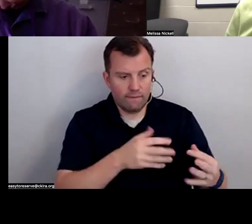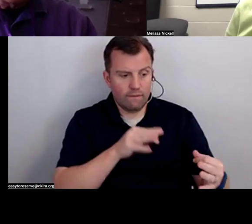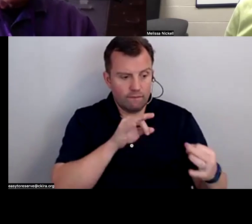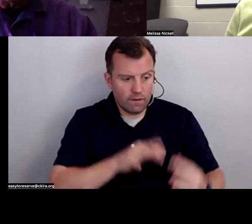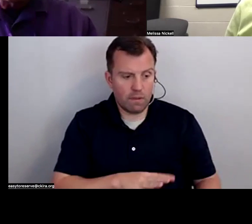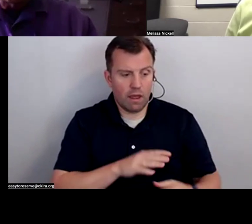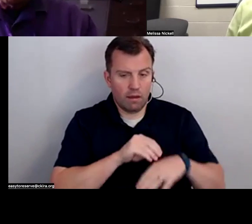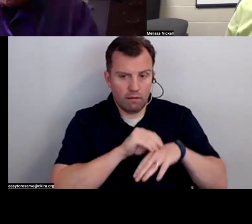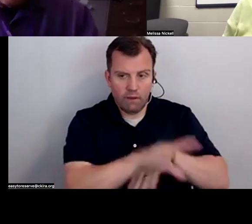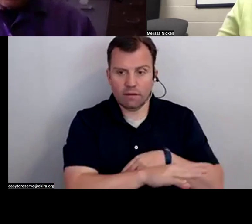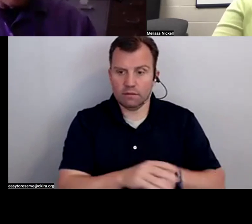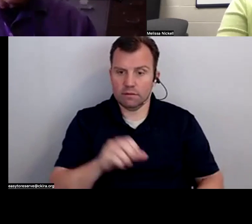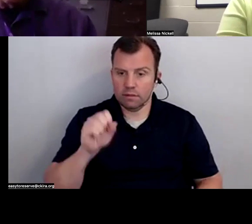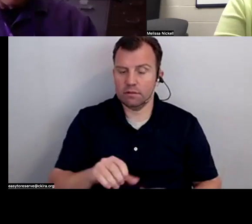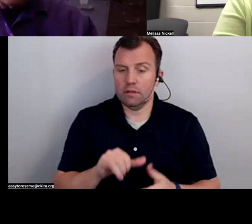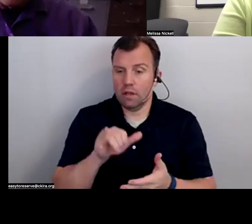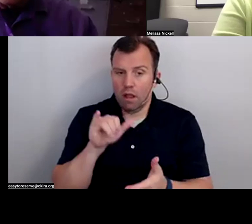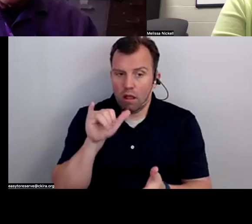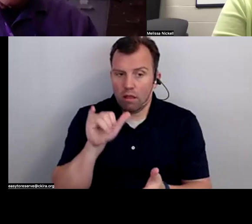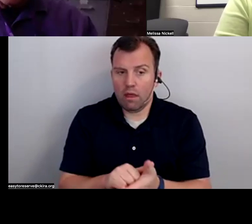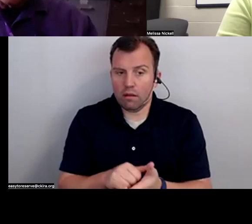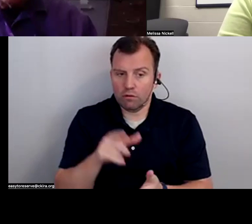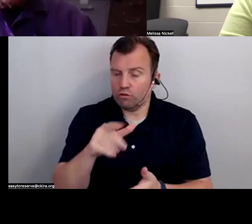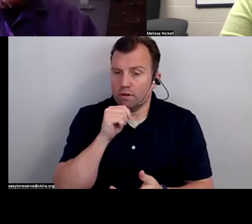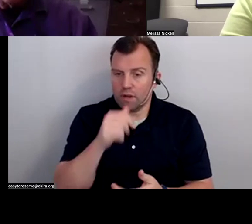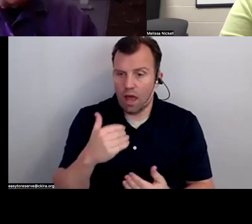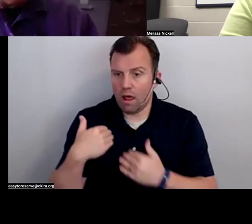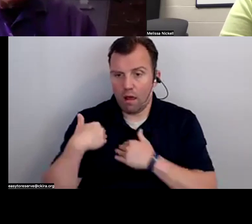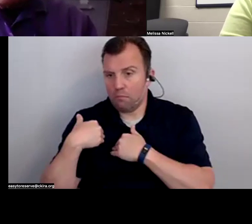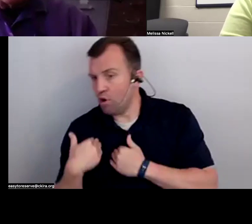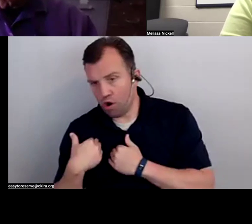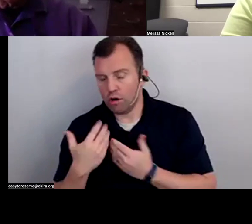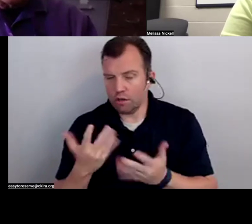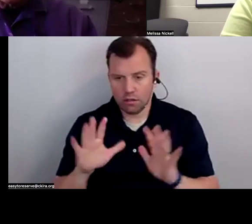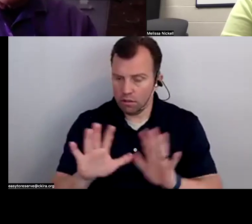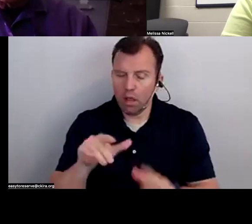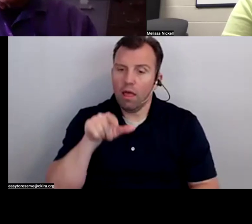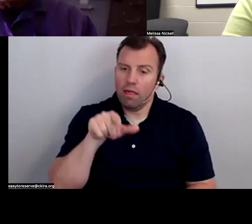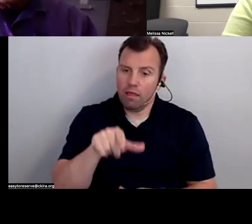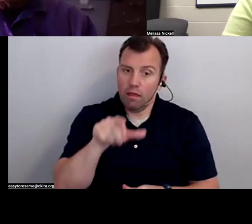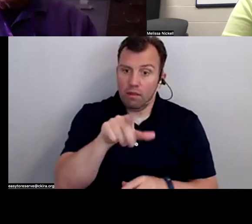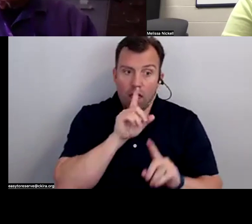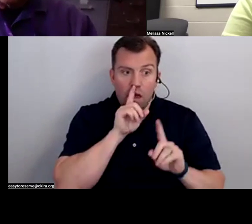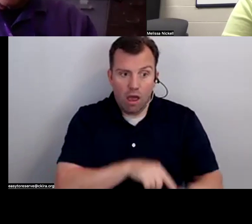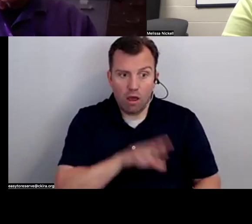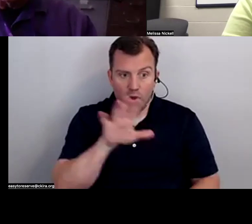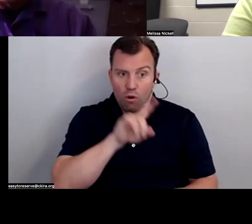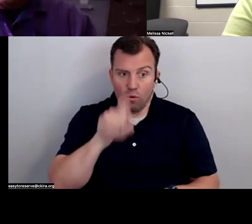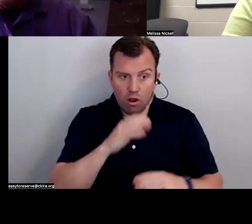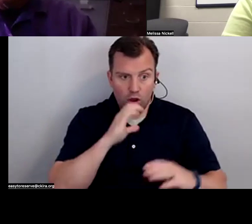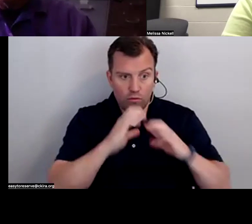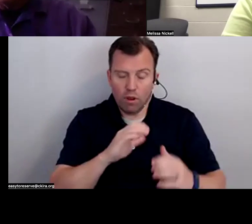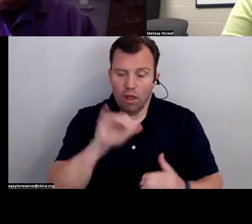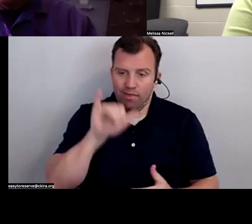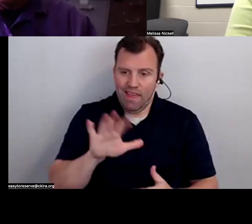So you're not a burden. They're doing their job when they communicate with you.